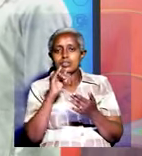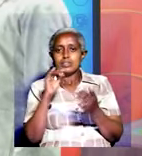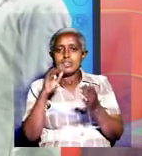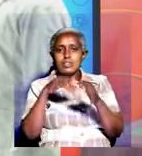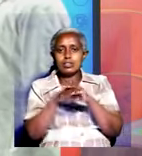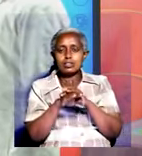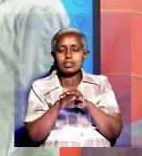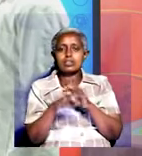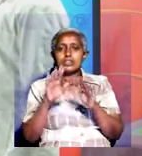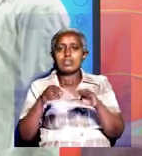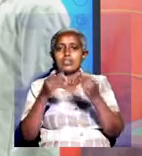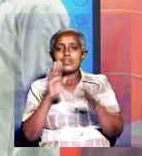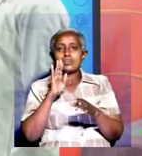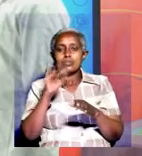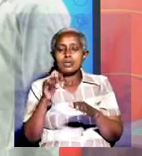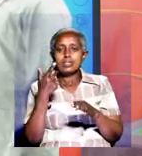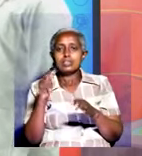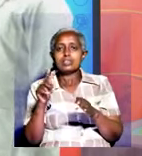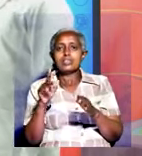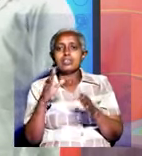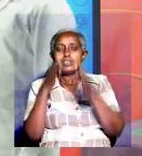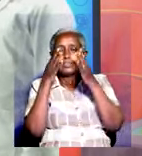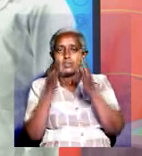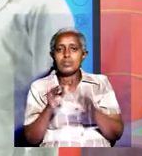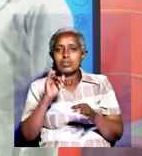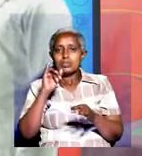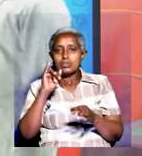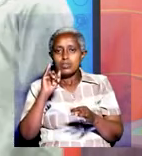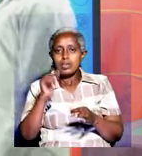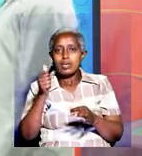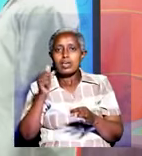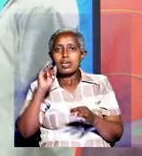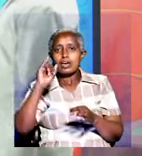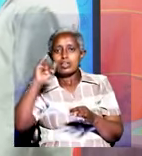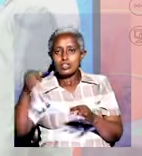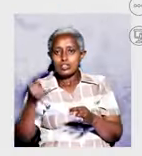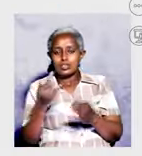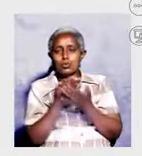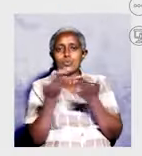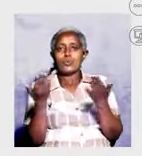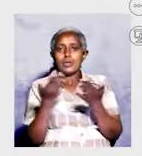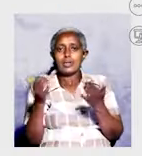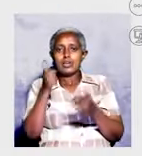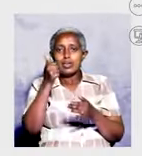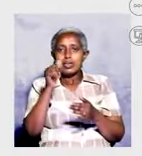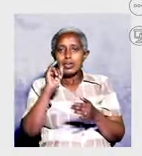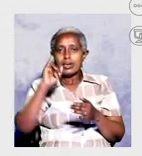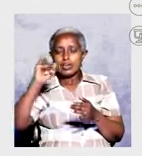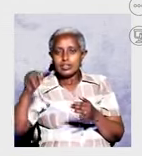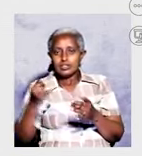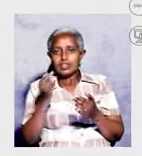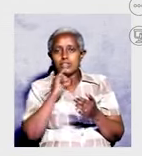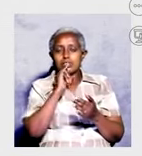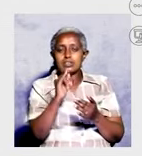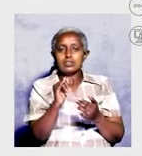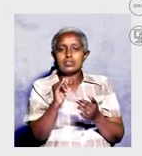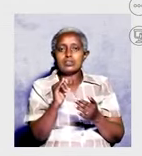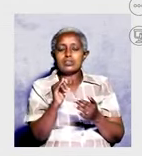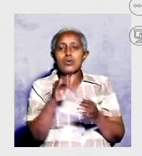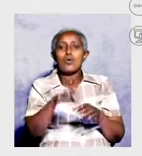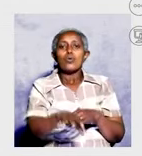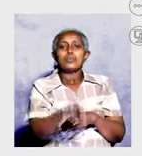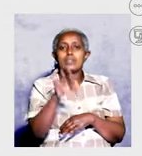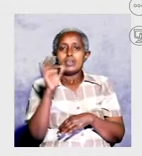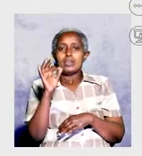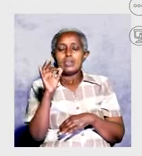by the determinant of aij, where aij is